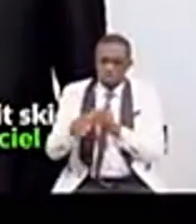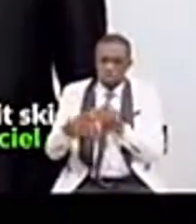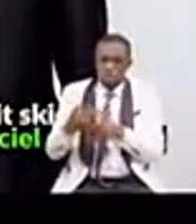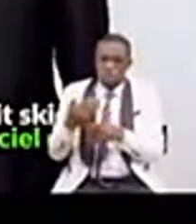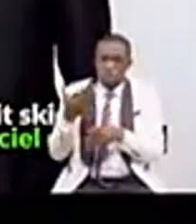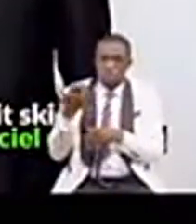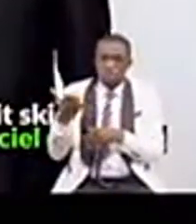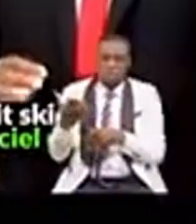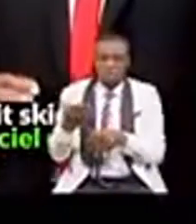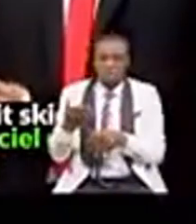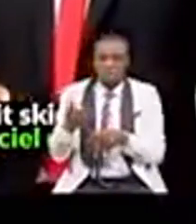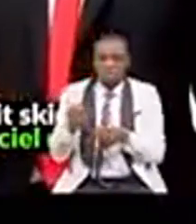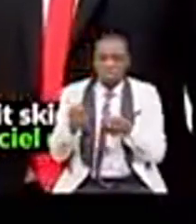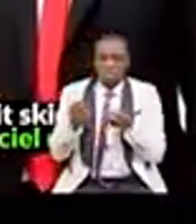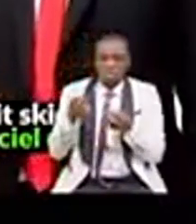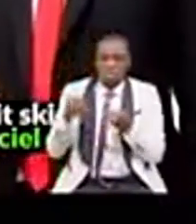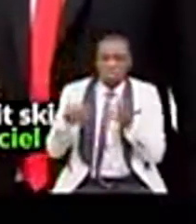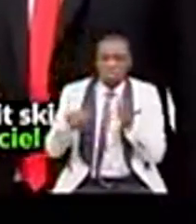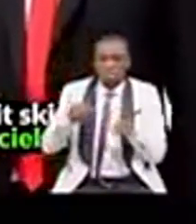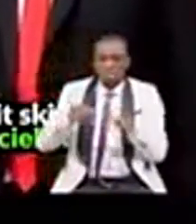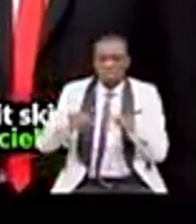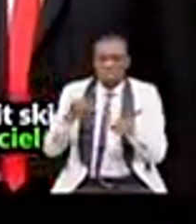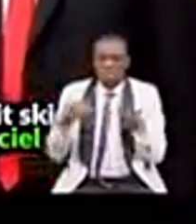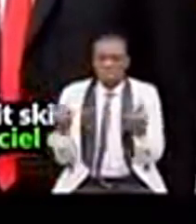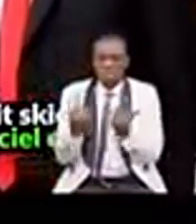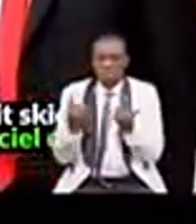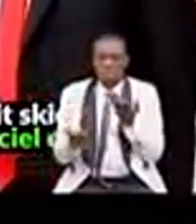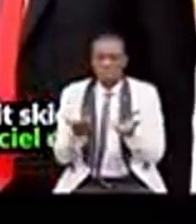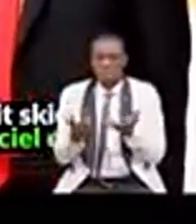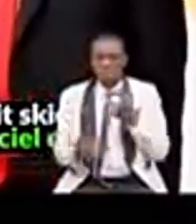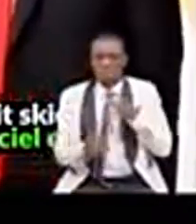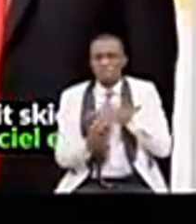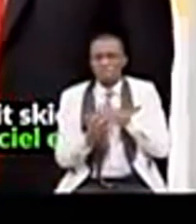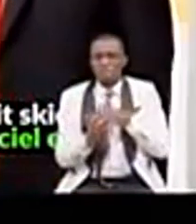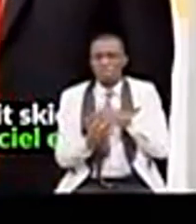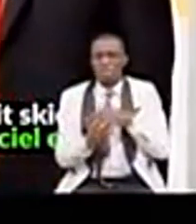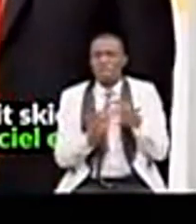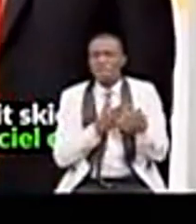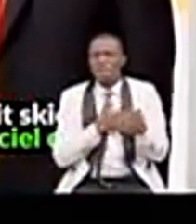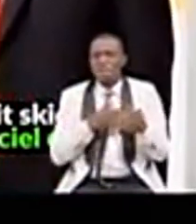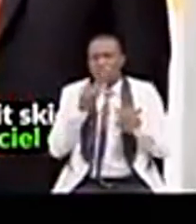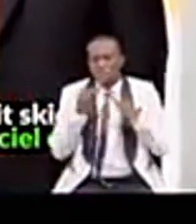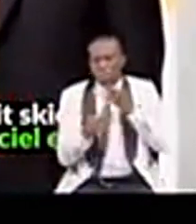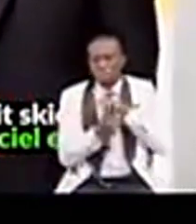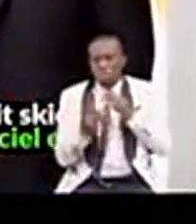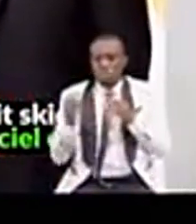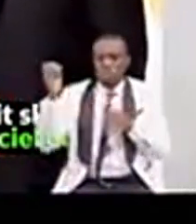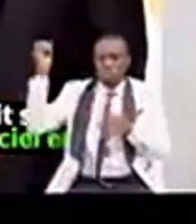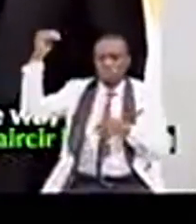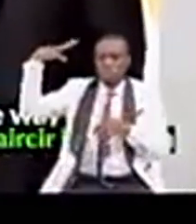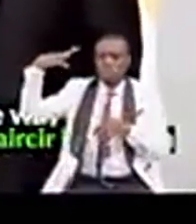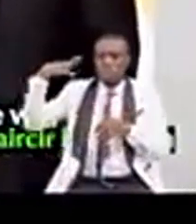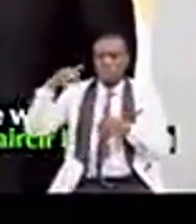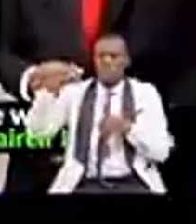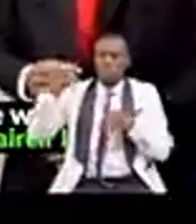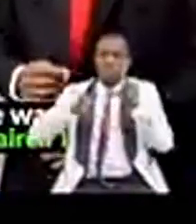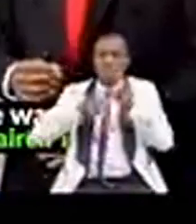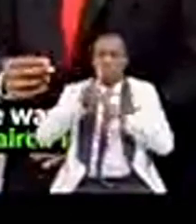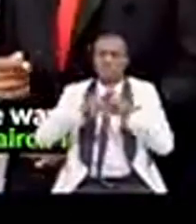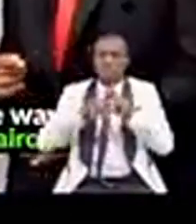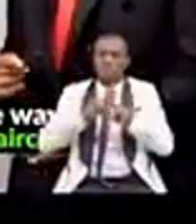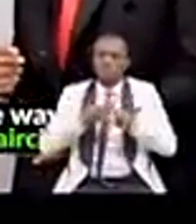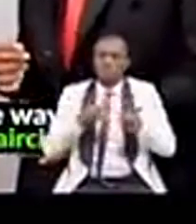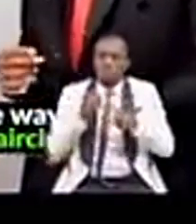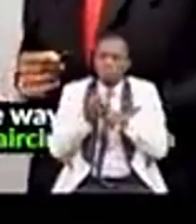day. The mist of sin may rise and hide the sunlight skies, but just a